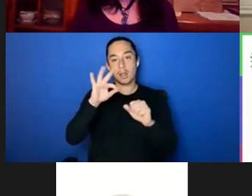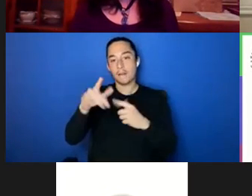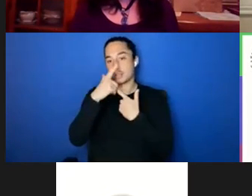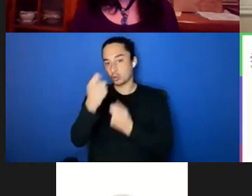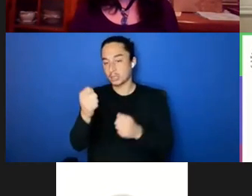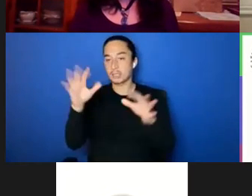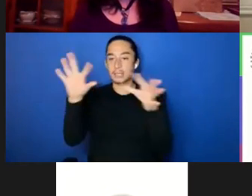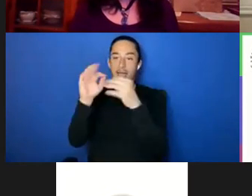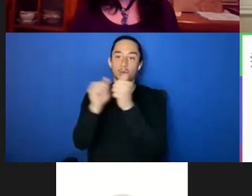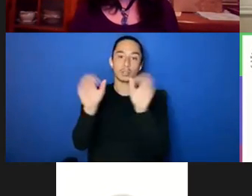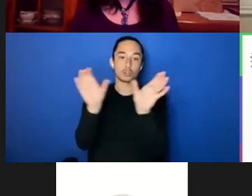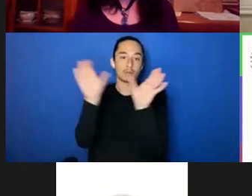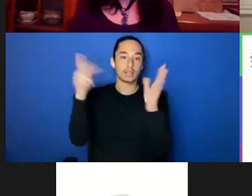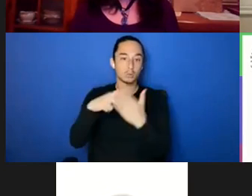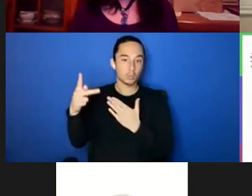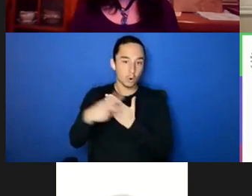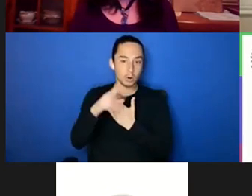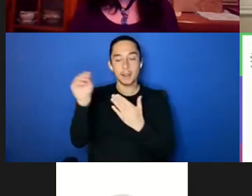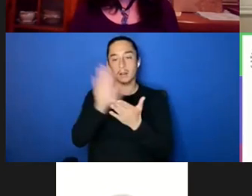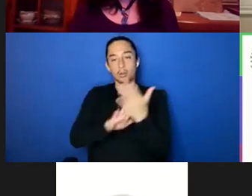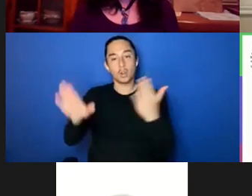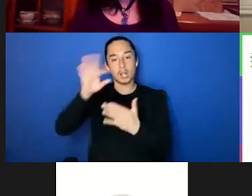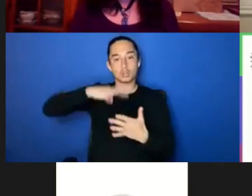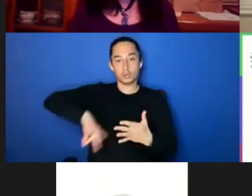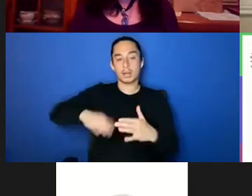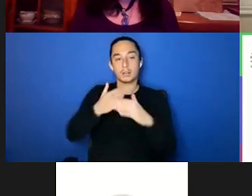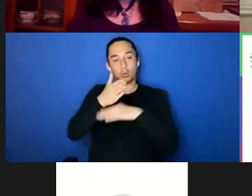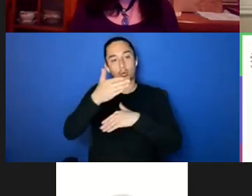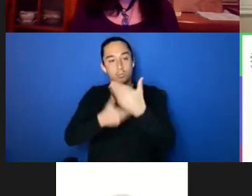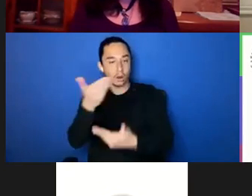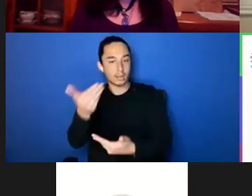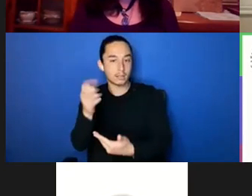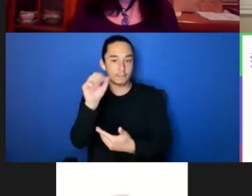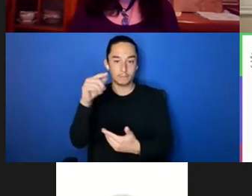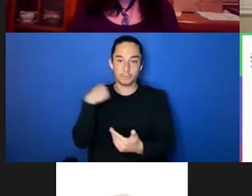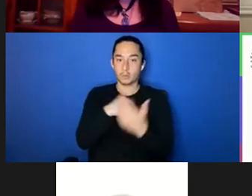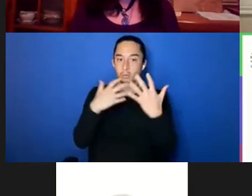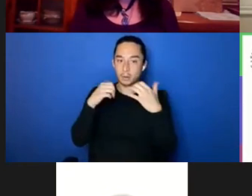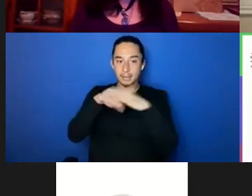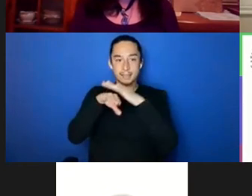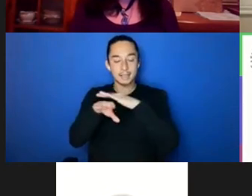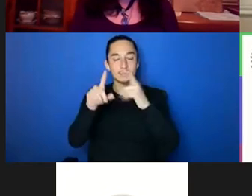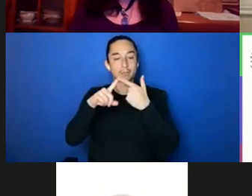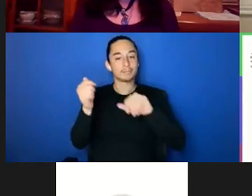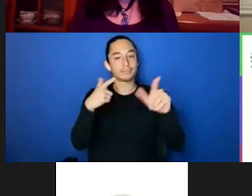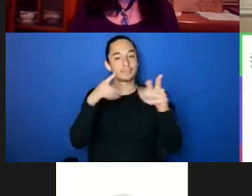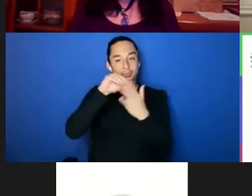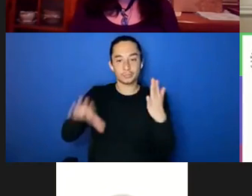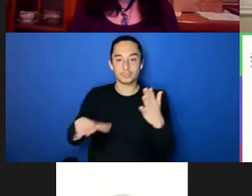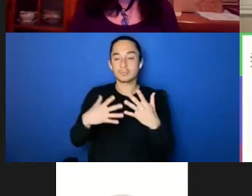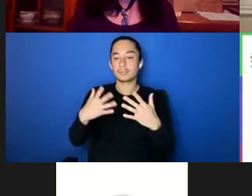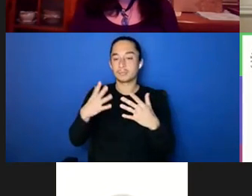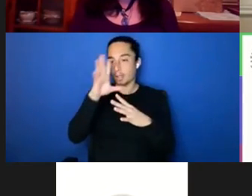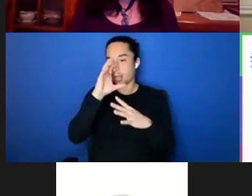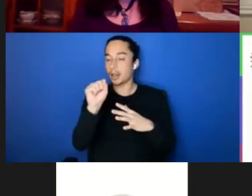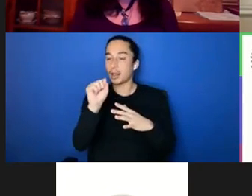certification programs and some college credit while they're going through the process. So we want to be accessible to our students and gain interest